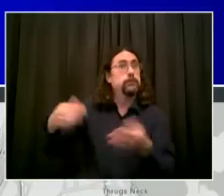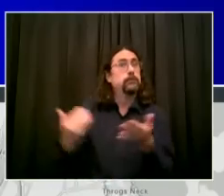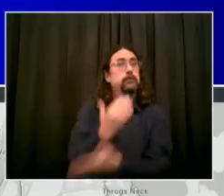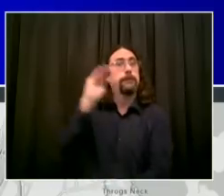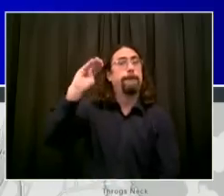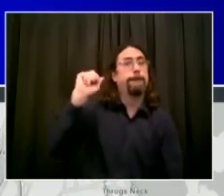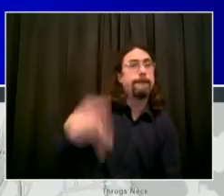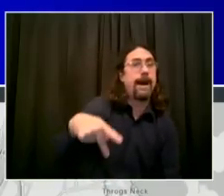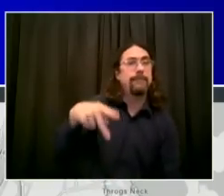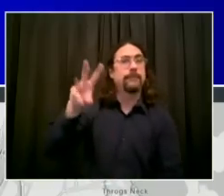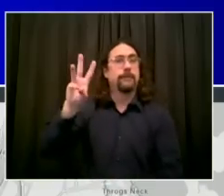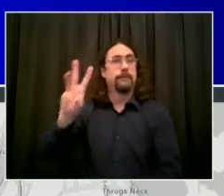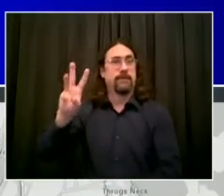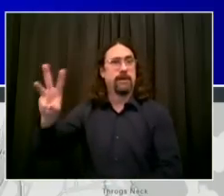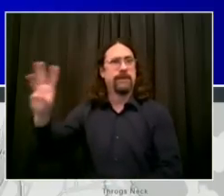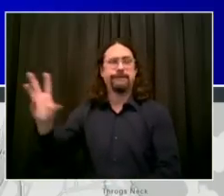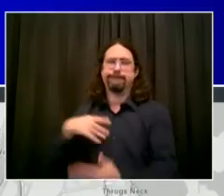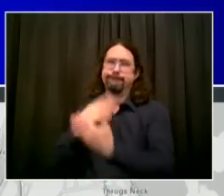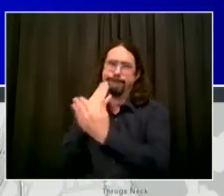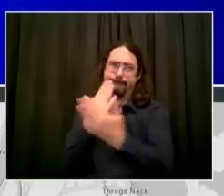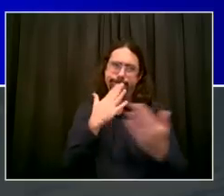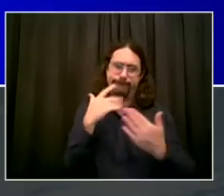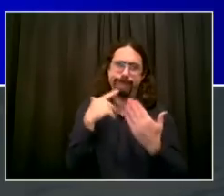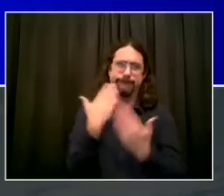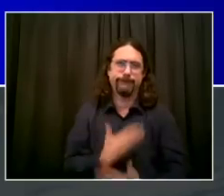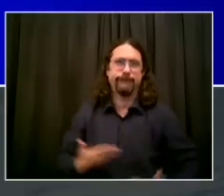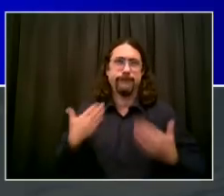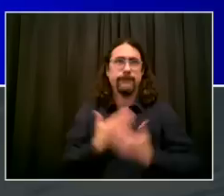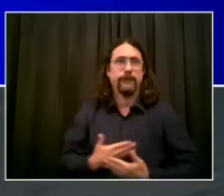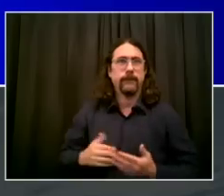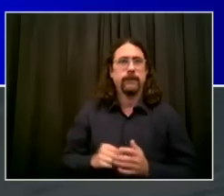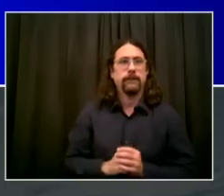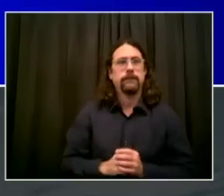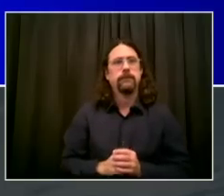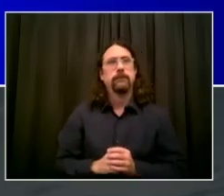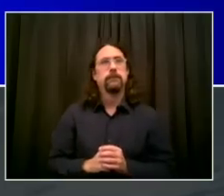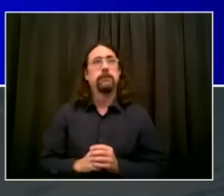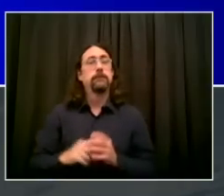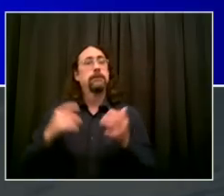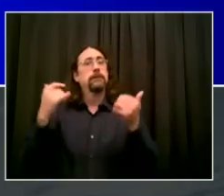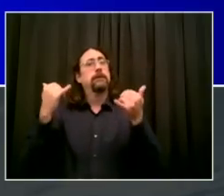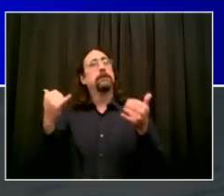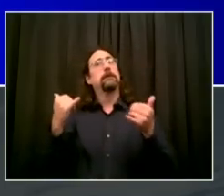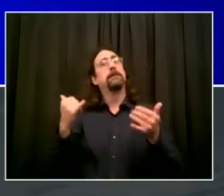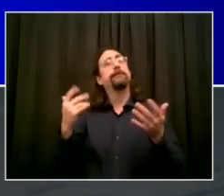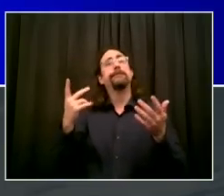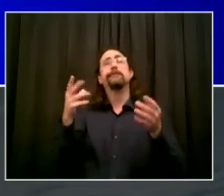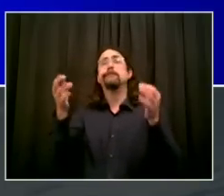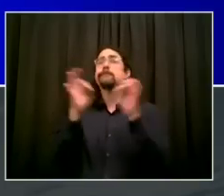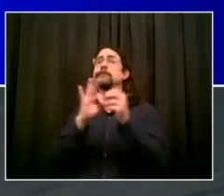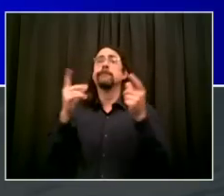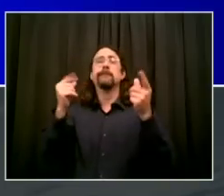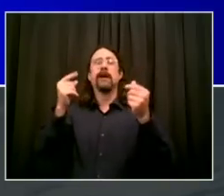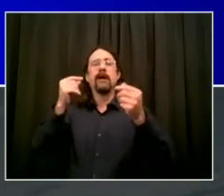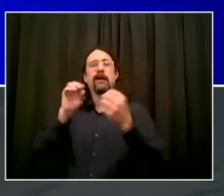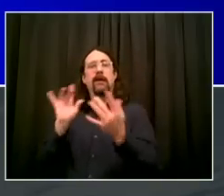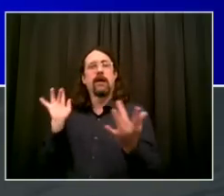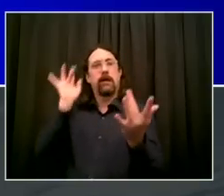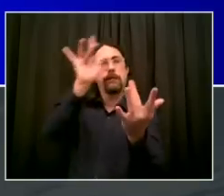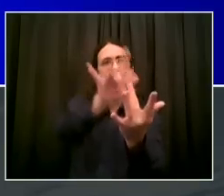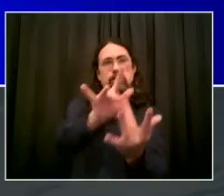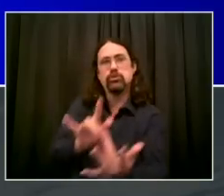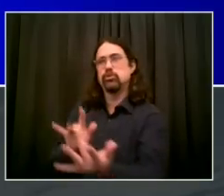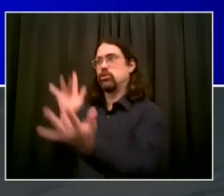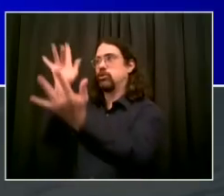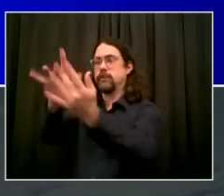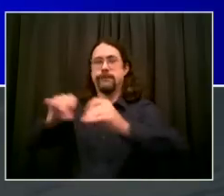So there'll be a lot of outreach in communities. We want to make sure that even with the challenges we're facing and the valid questions people are